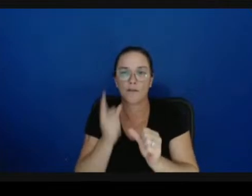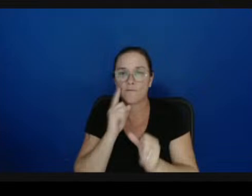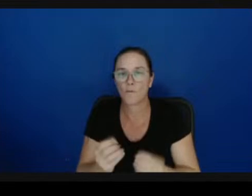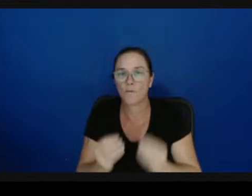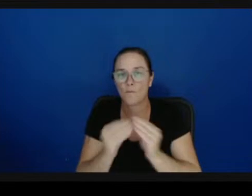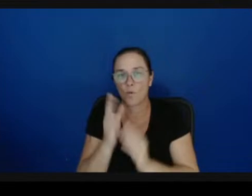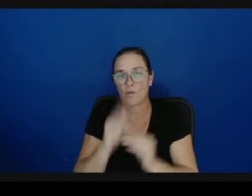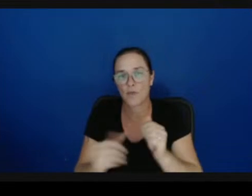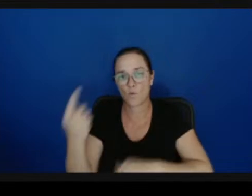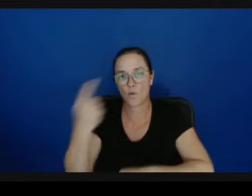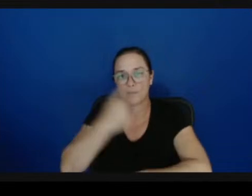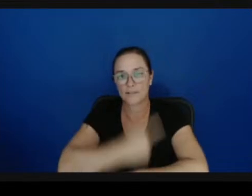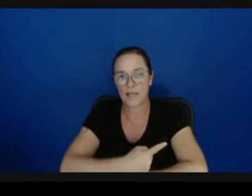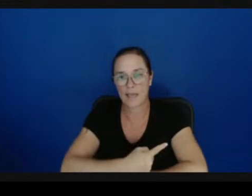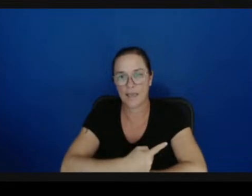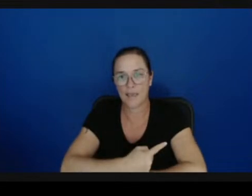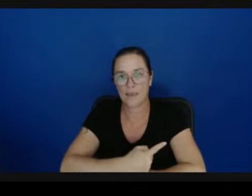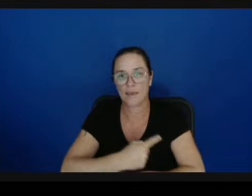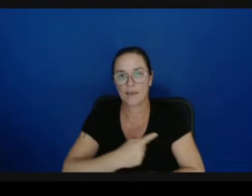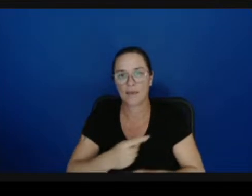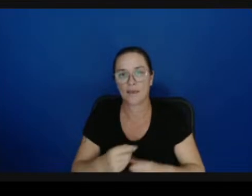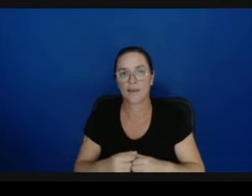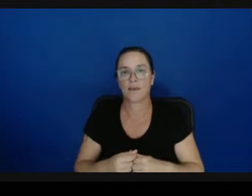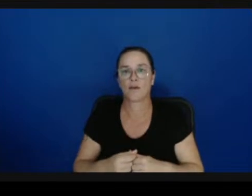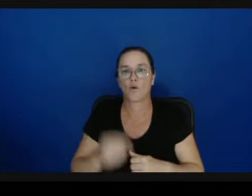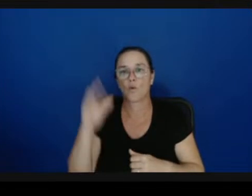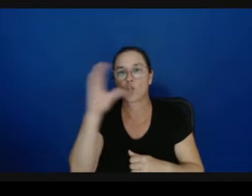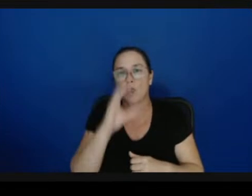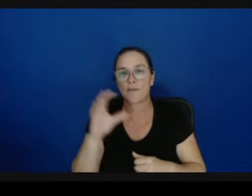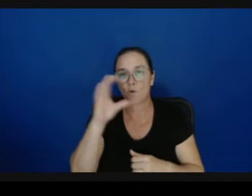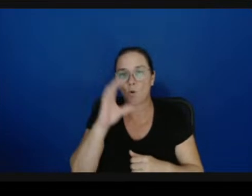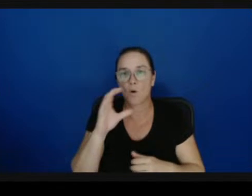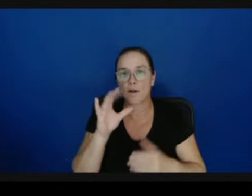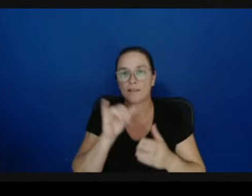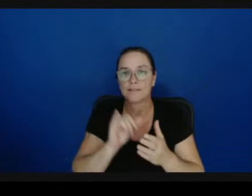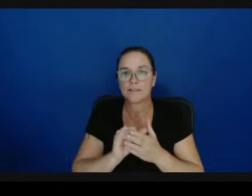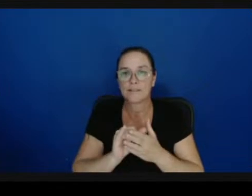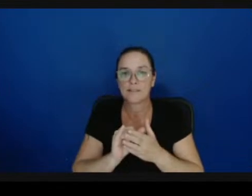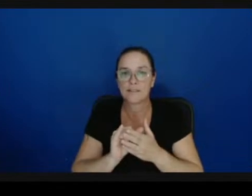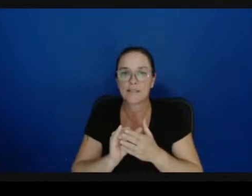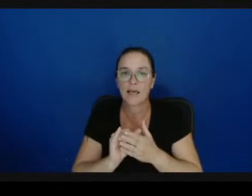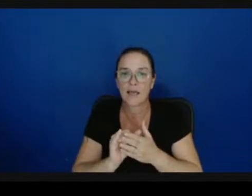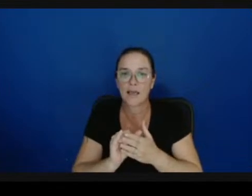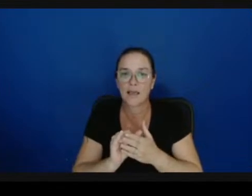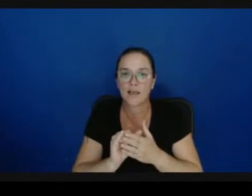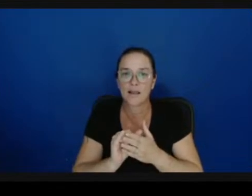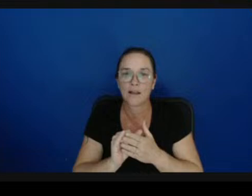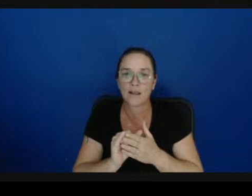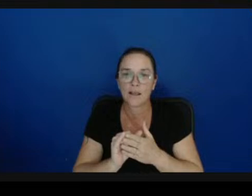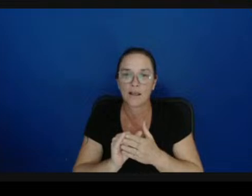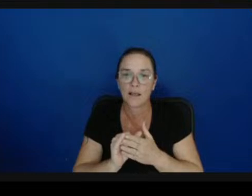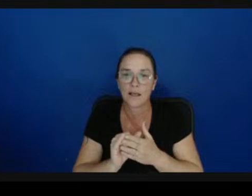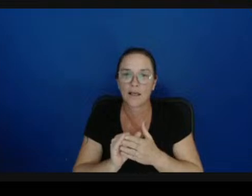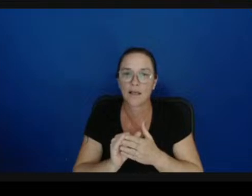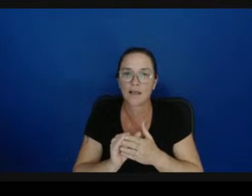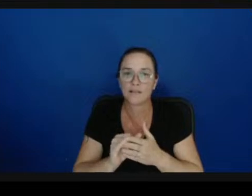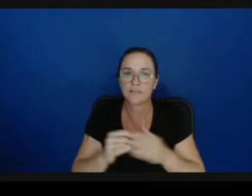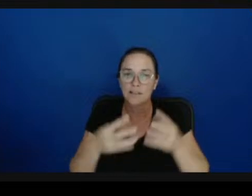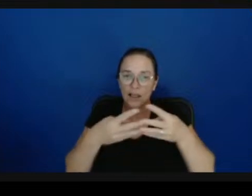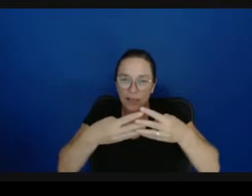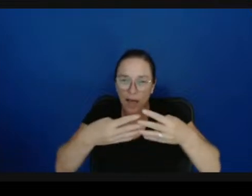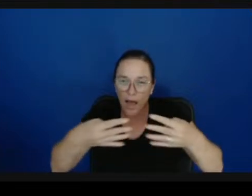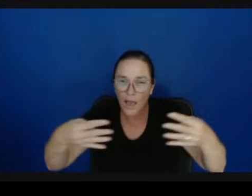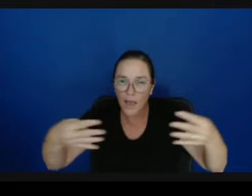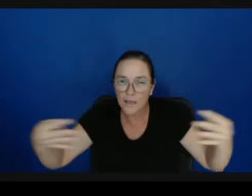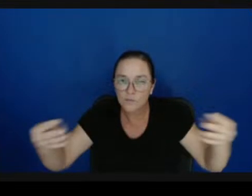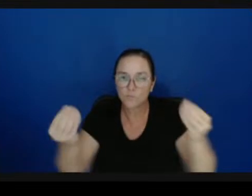right around in here. What you're looking for is this little background line gets a little bit thicker in this band right in there.